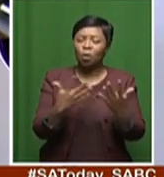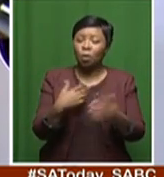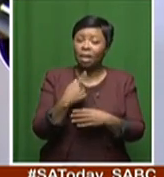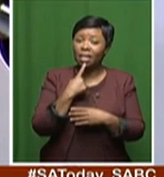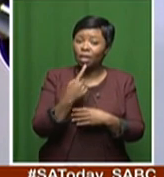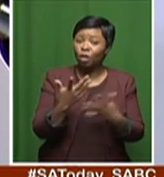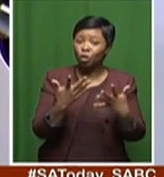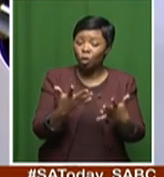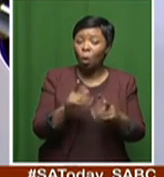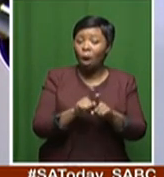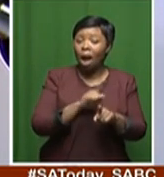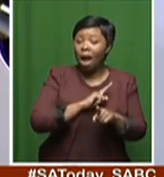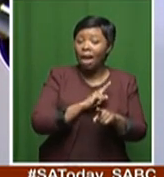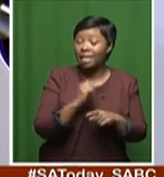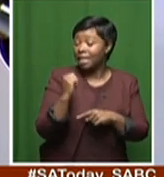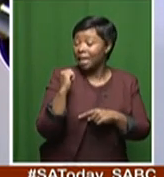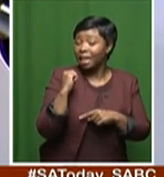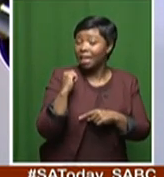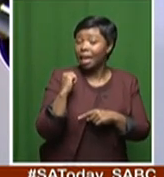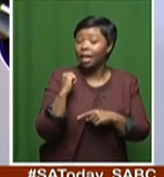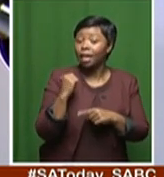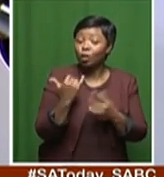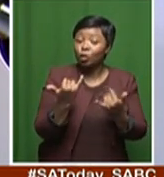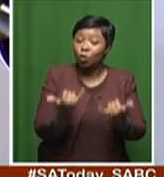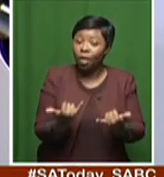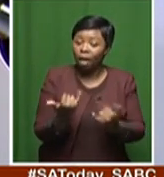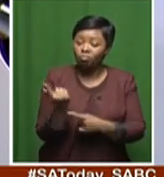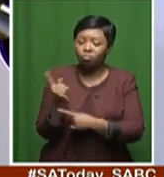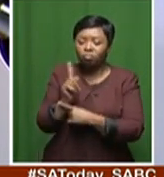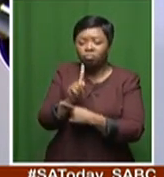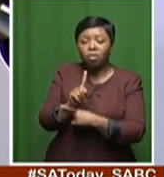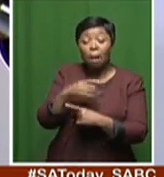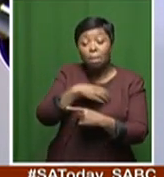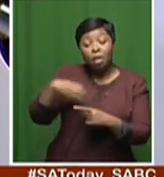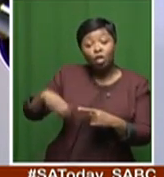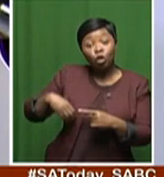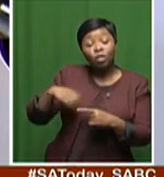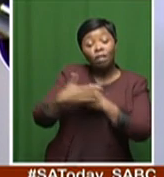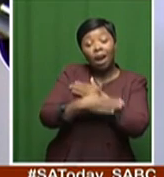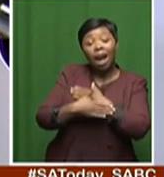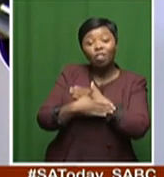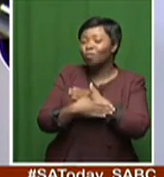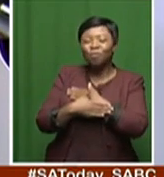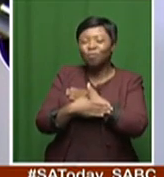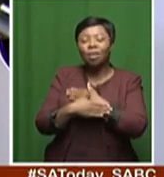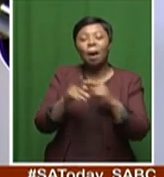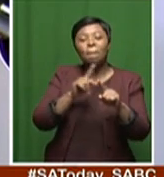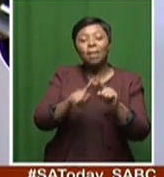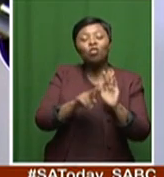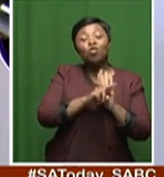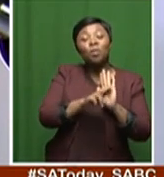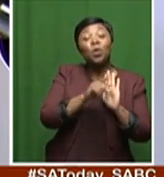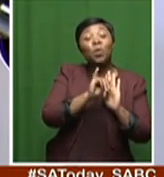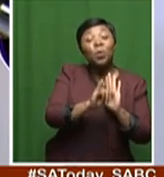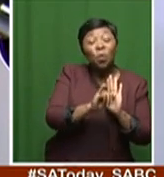yesterday and today you were appearing not as president of the country, but as president of the ANC. But the reality is that you